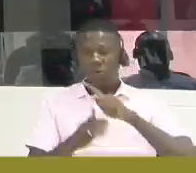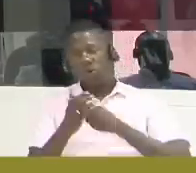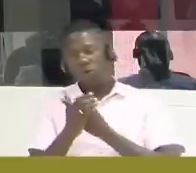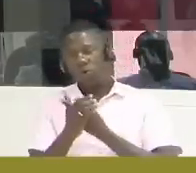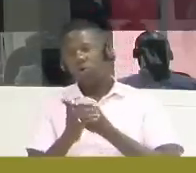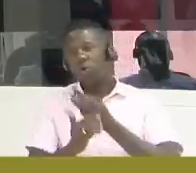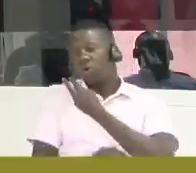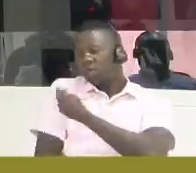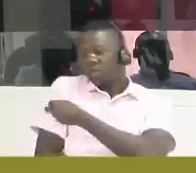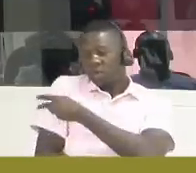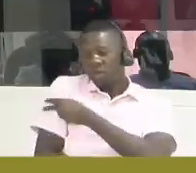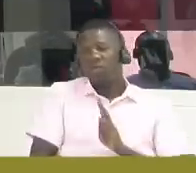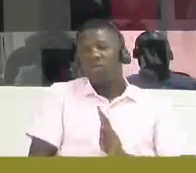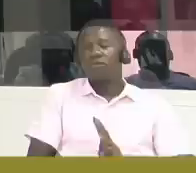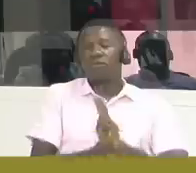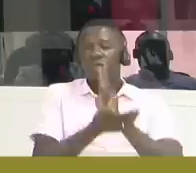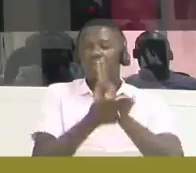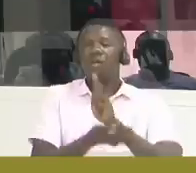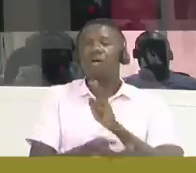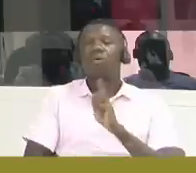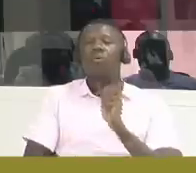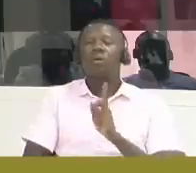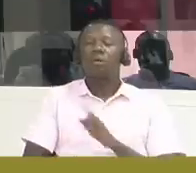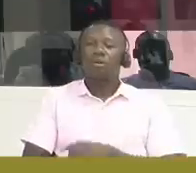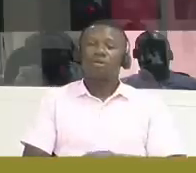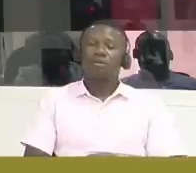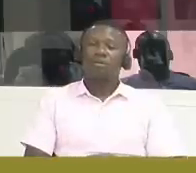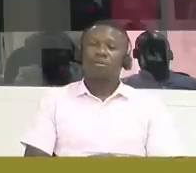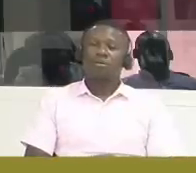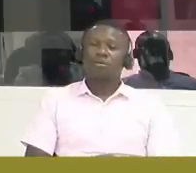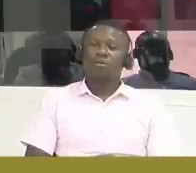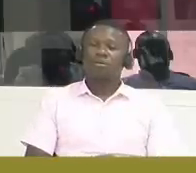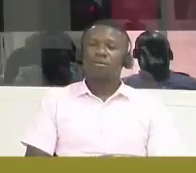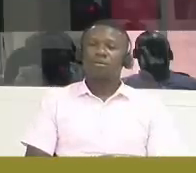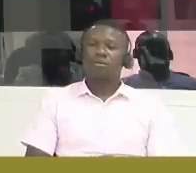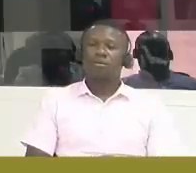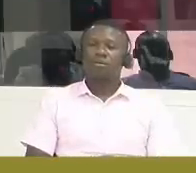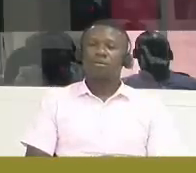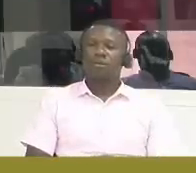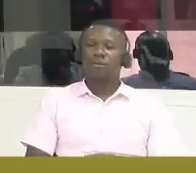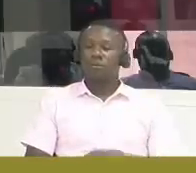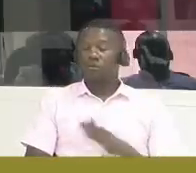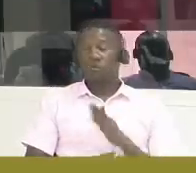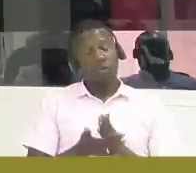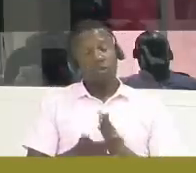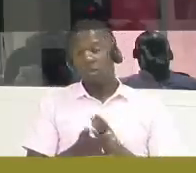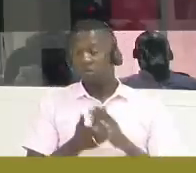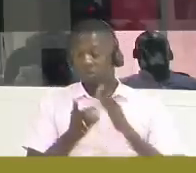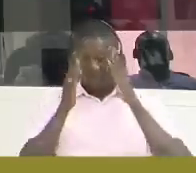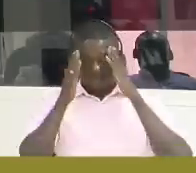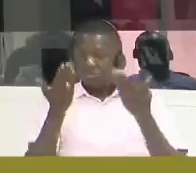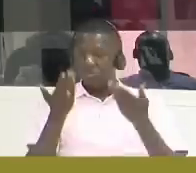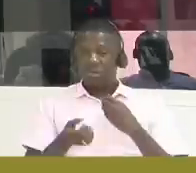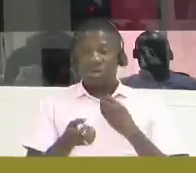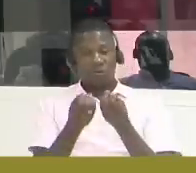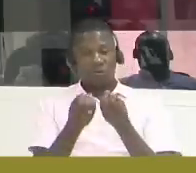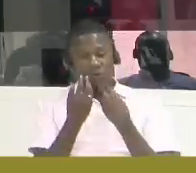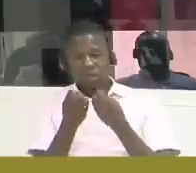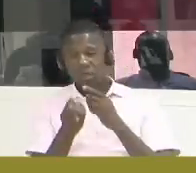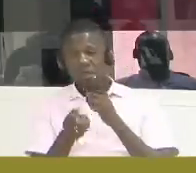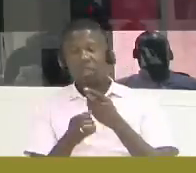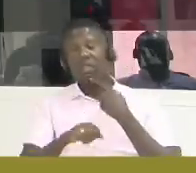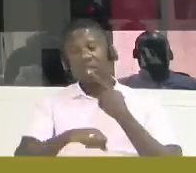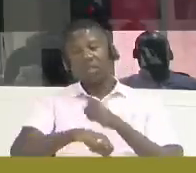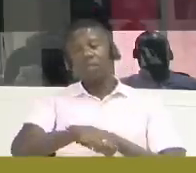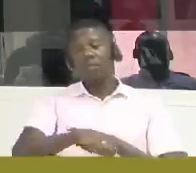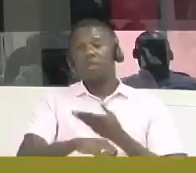volunteer? Well, I didn't know, but I was told that during the at that time, he had a small notepad